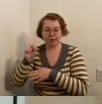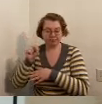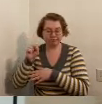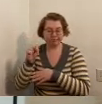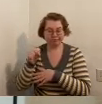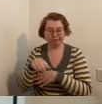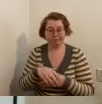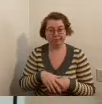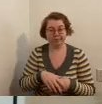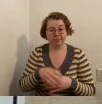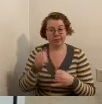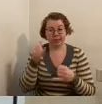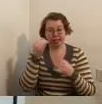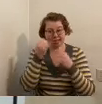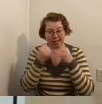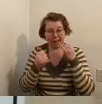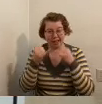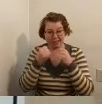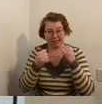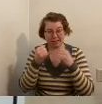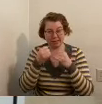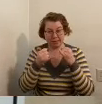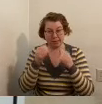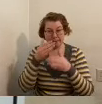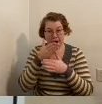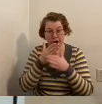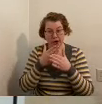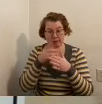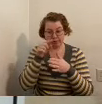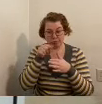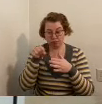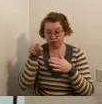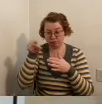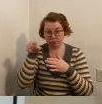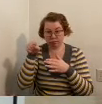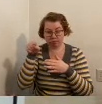And then last on our timeline,